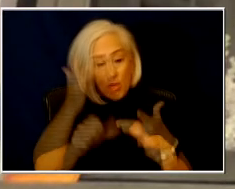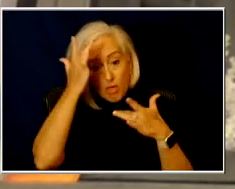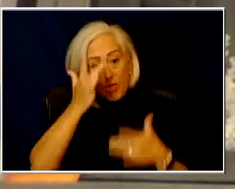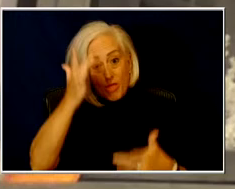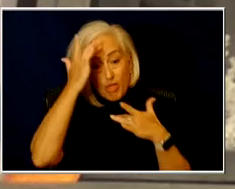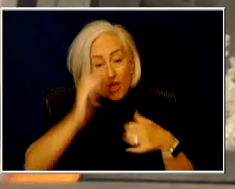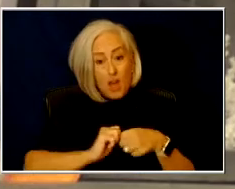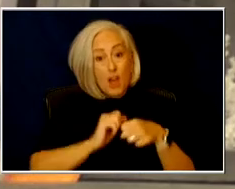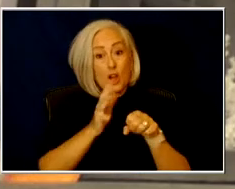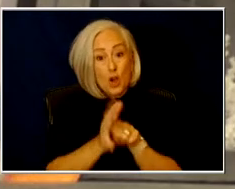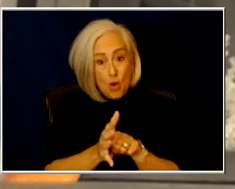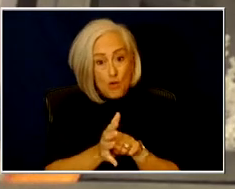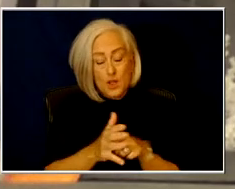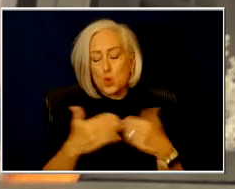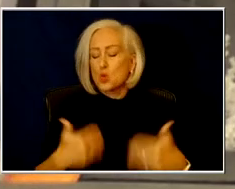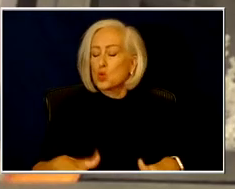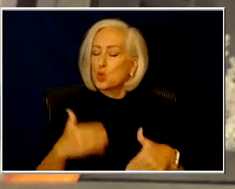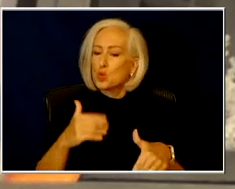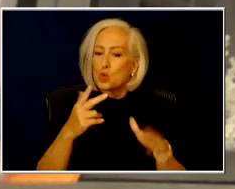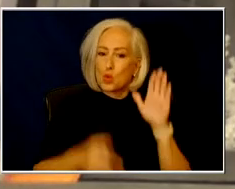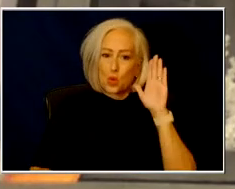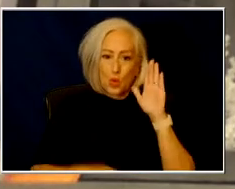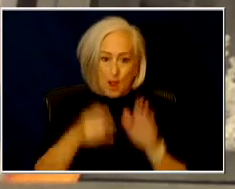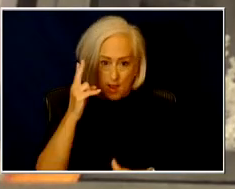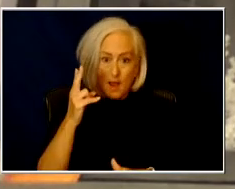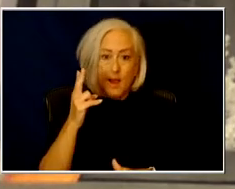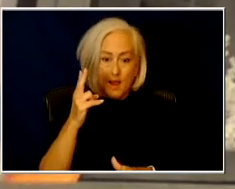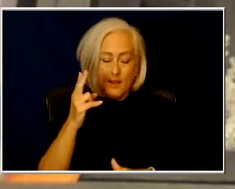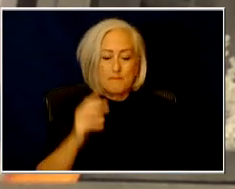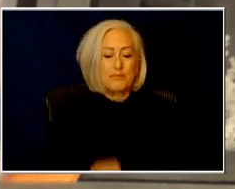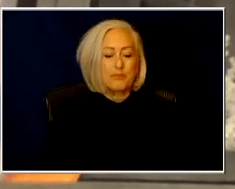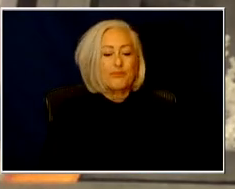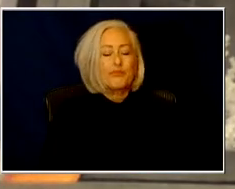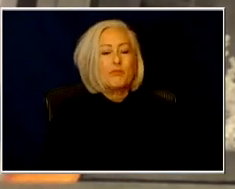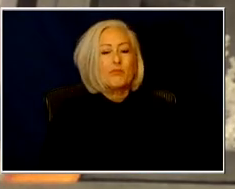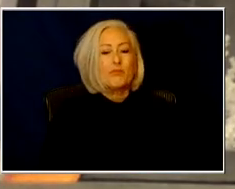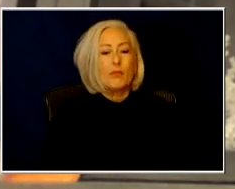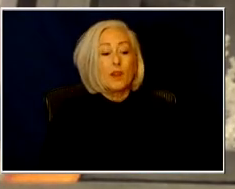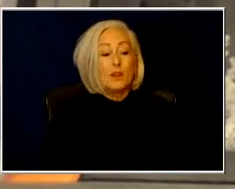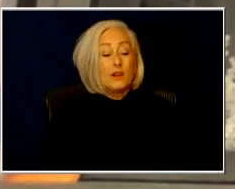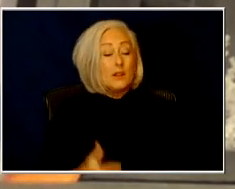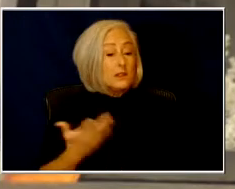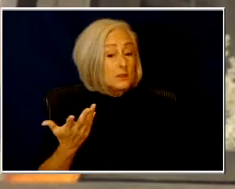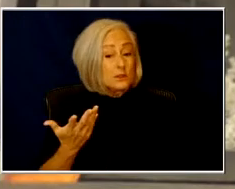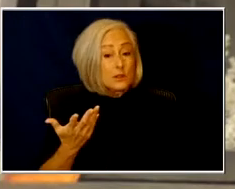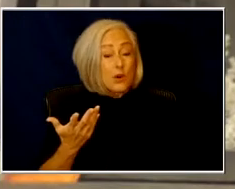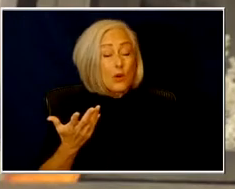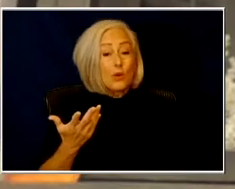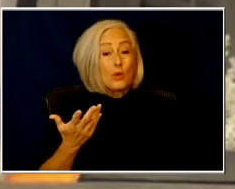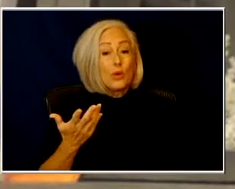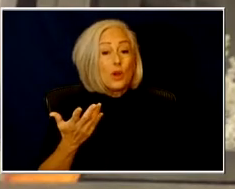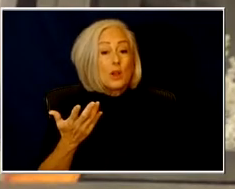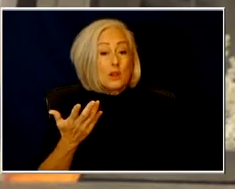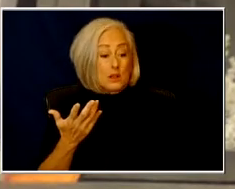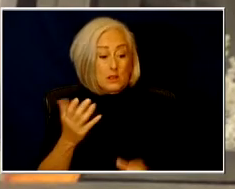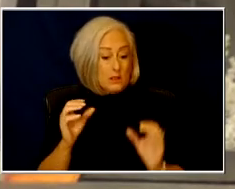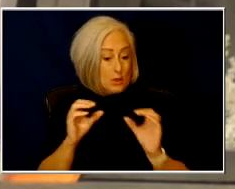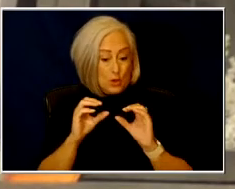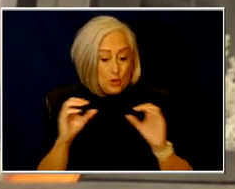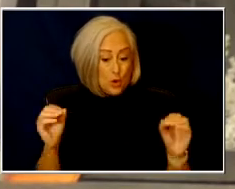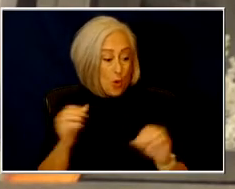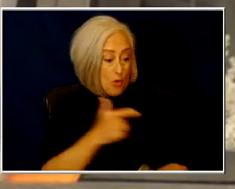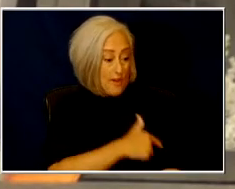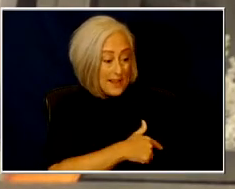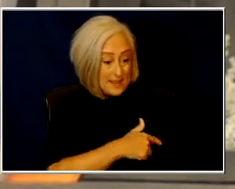are not vaccinated so uh you know short of not being able to be vaccinated for a medical reason